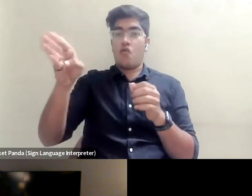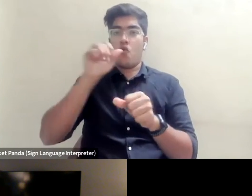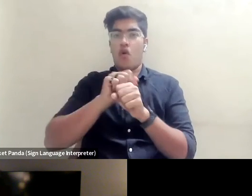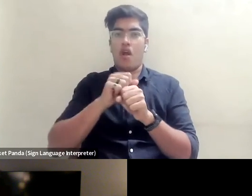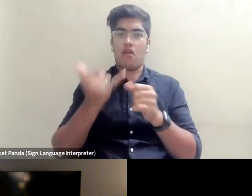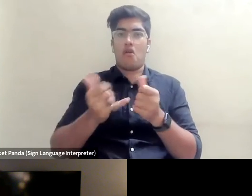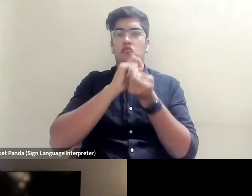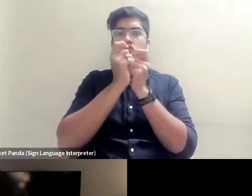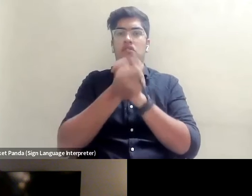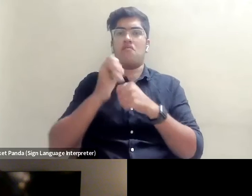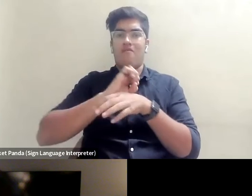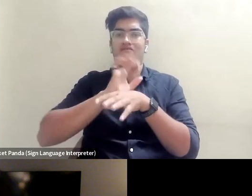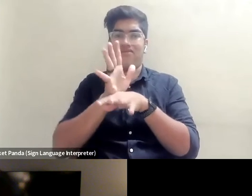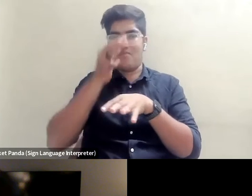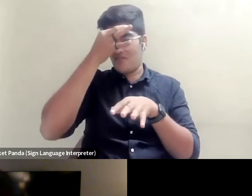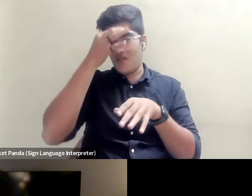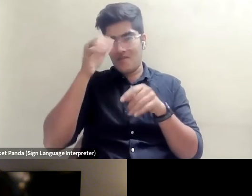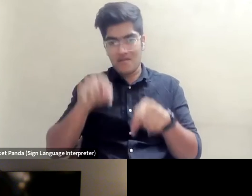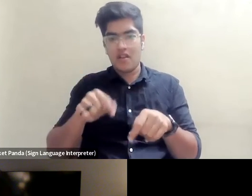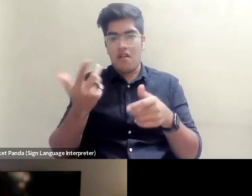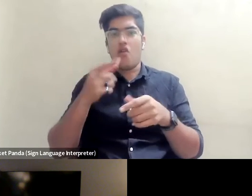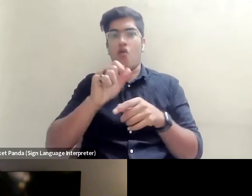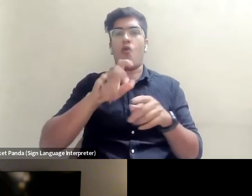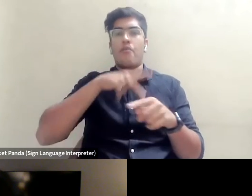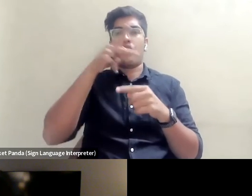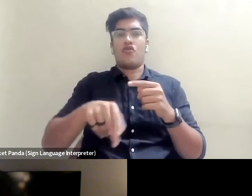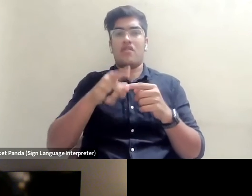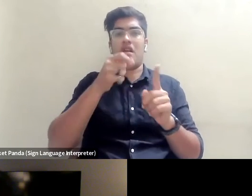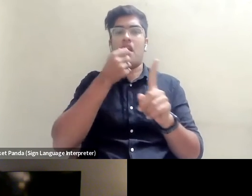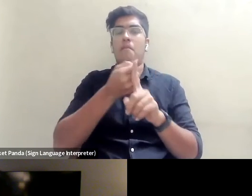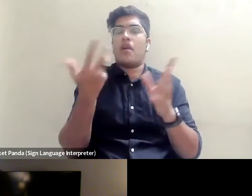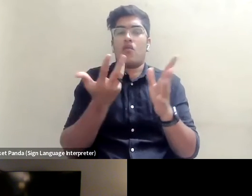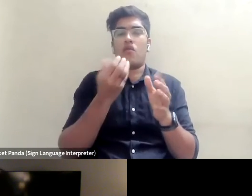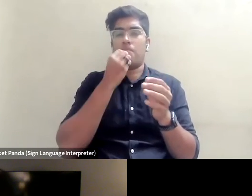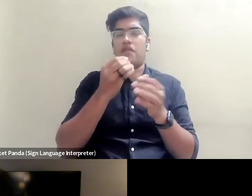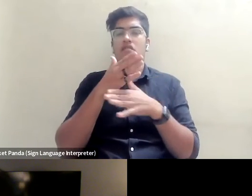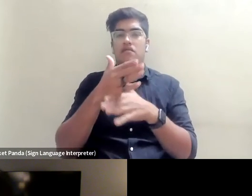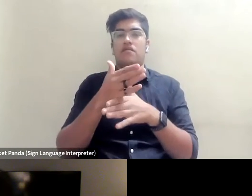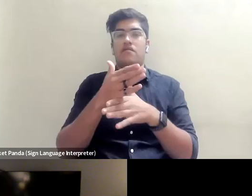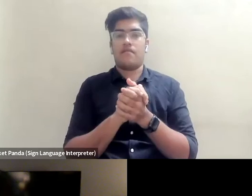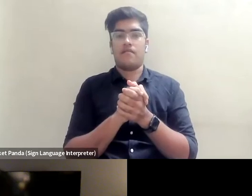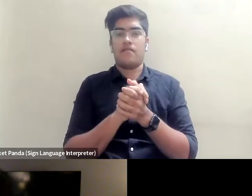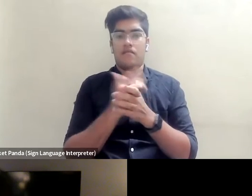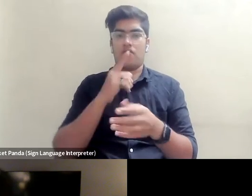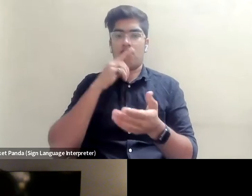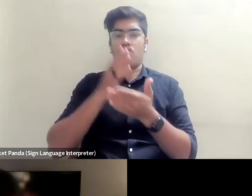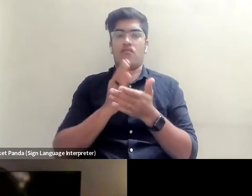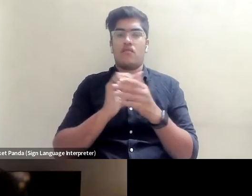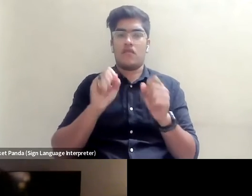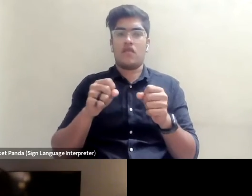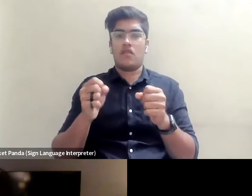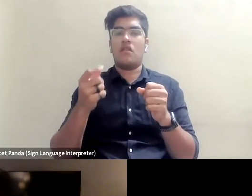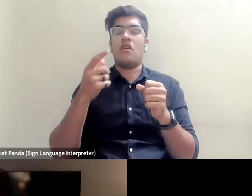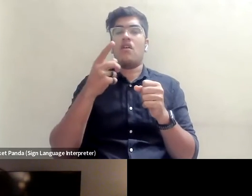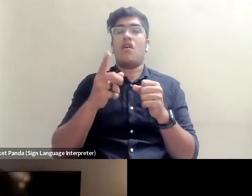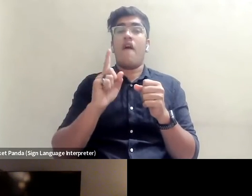in COVID, and I think your project was also affected by that. So maybe you want to share something from there. Absolutely. So the first research